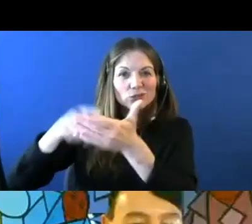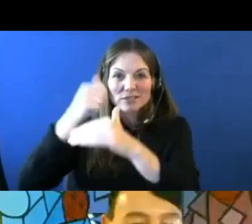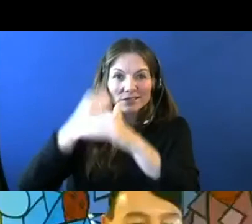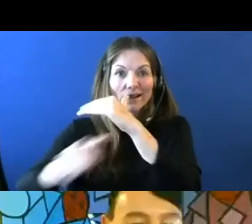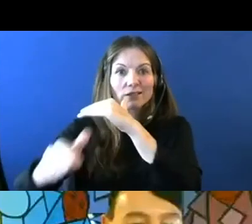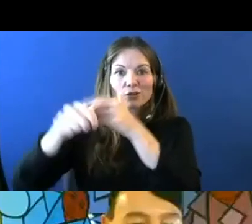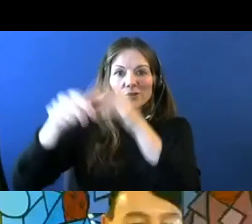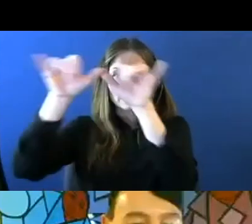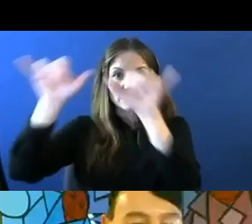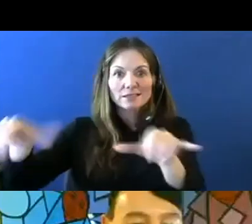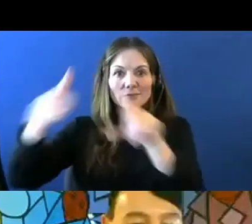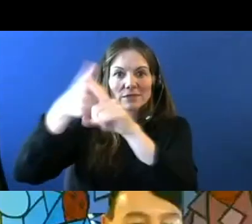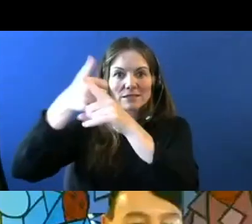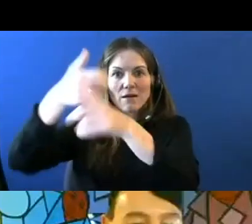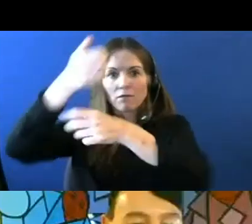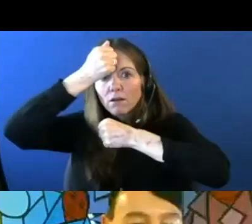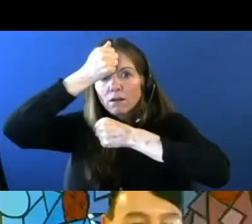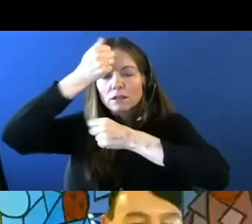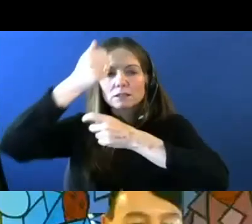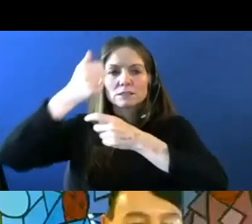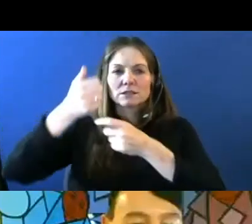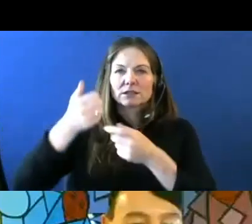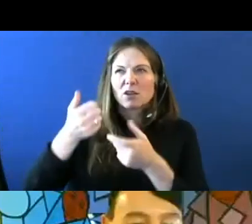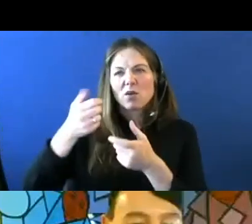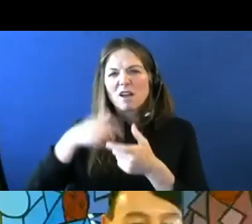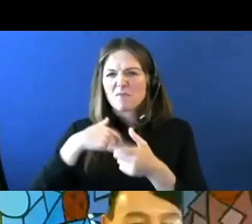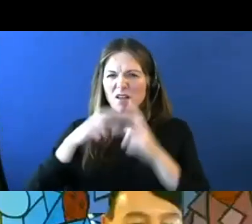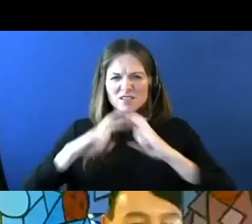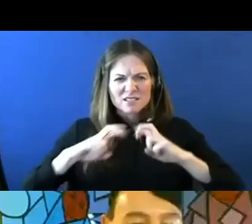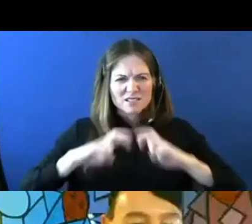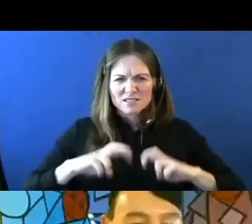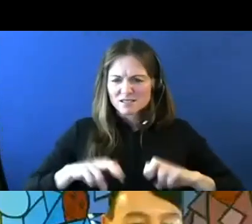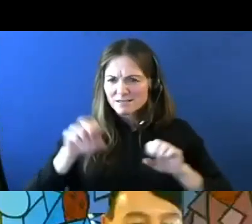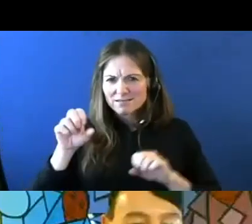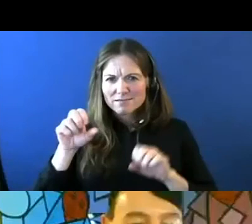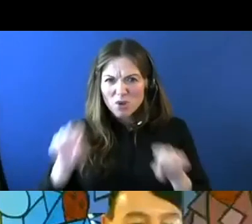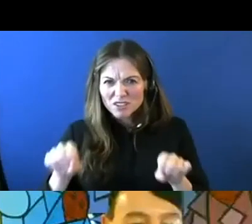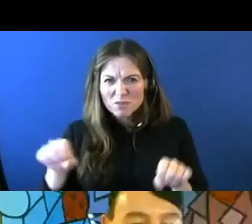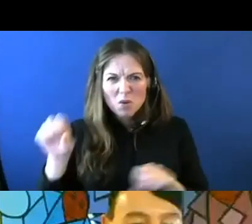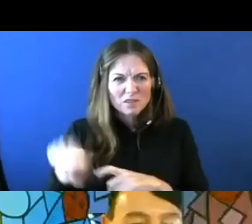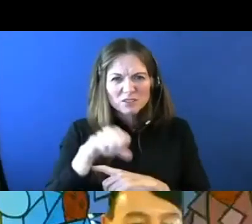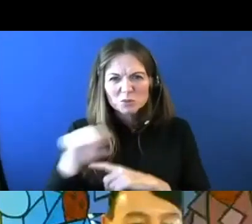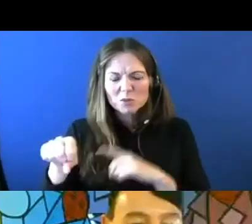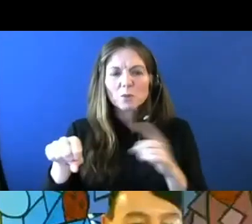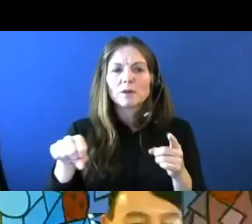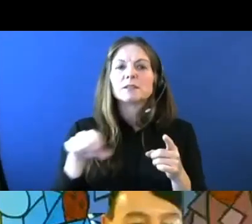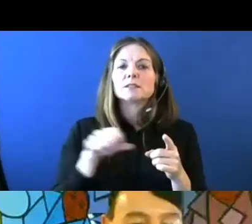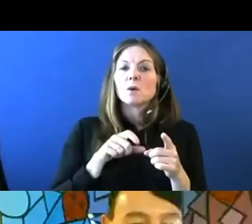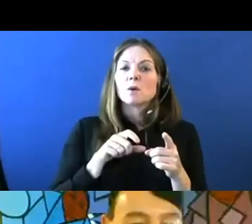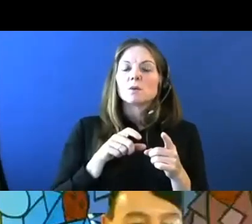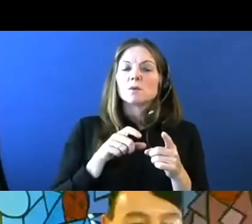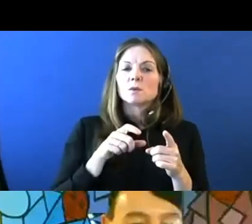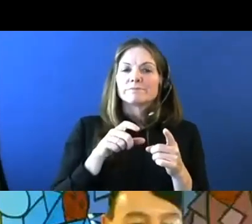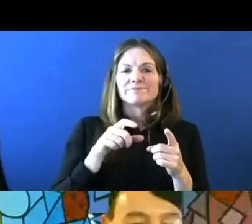are beginning to challenge a little bit. The academic system is a